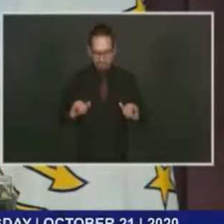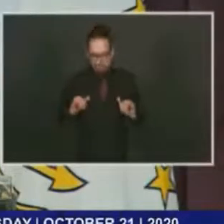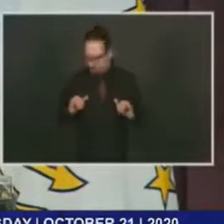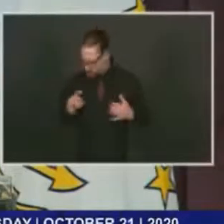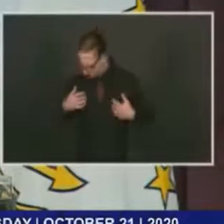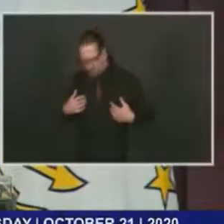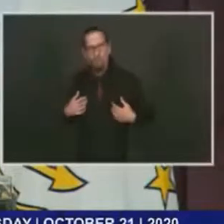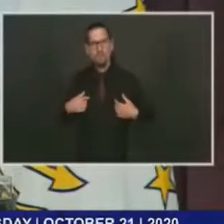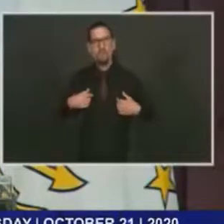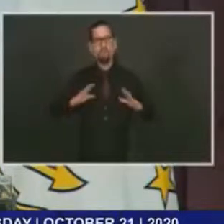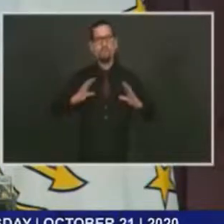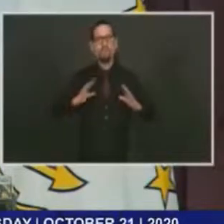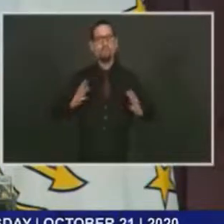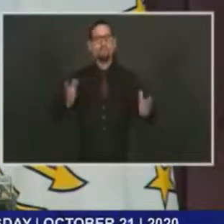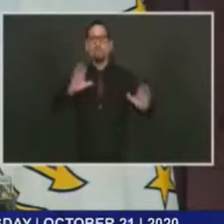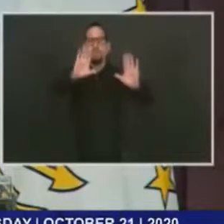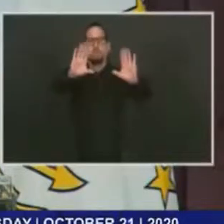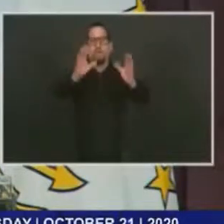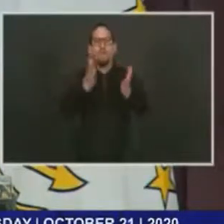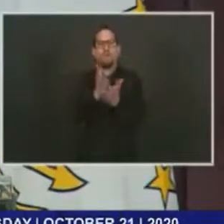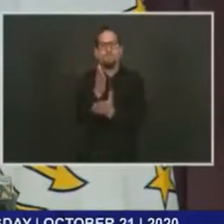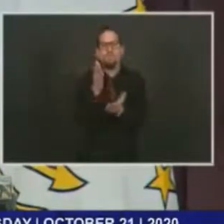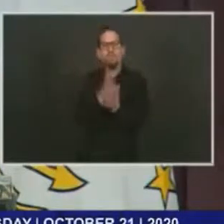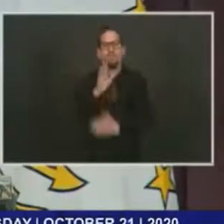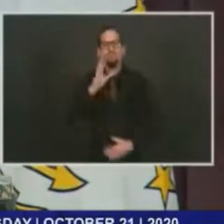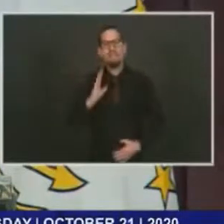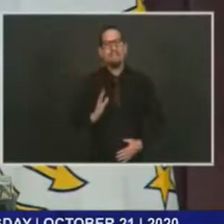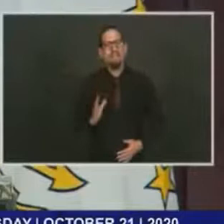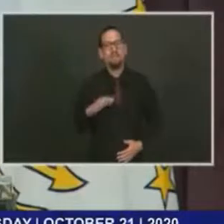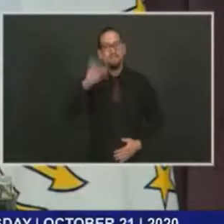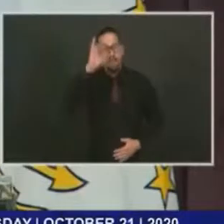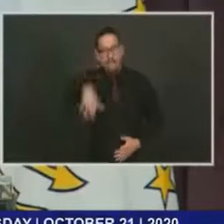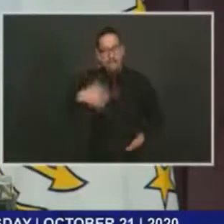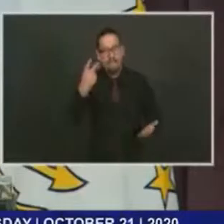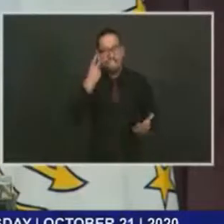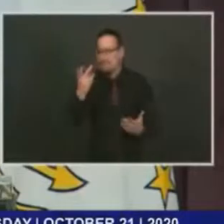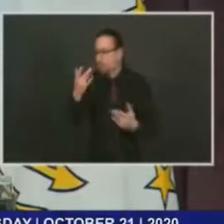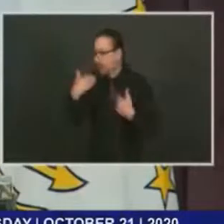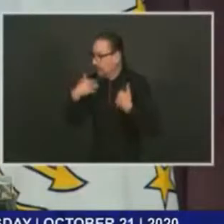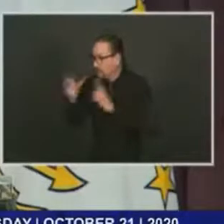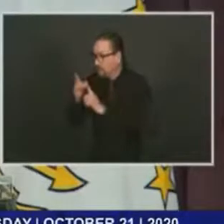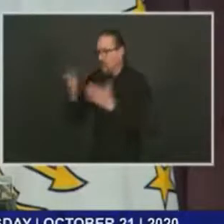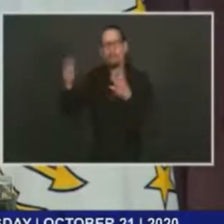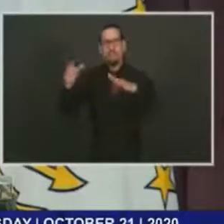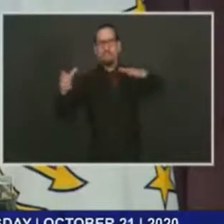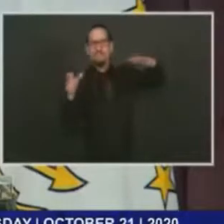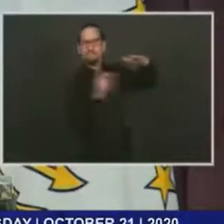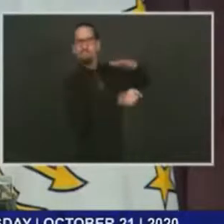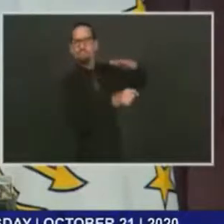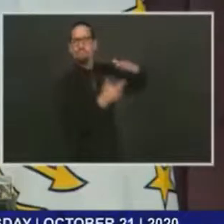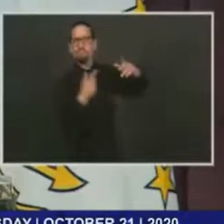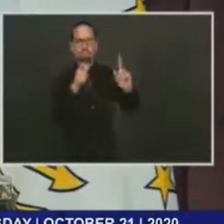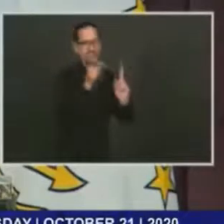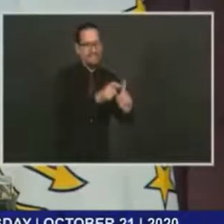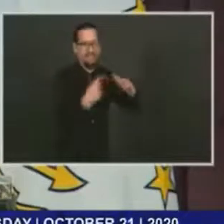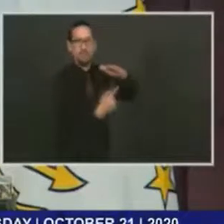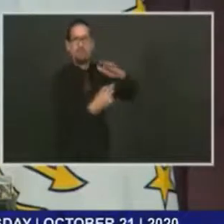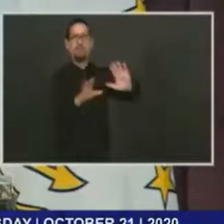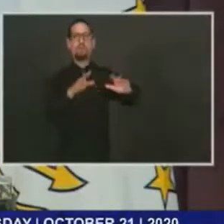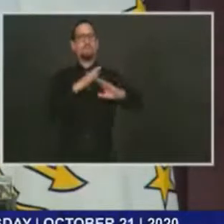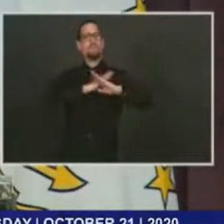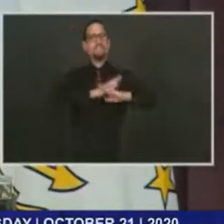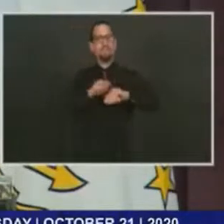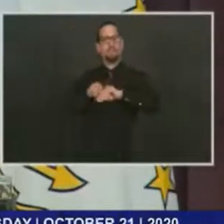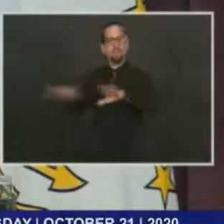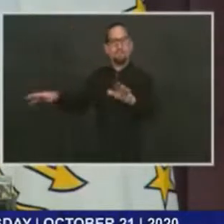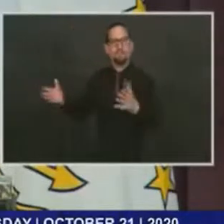as possible, as fast as possible, and get folks into isolation and quarantine. So if you're one of the 3,500,